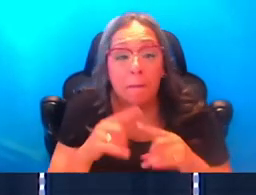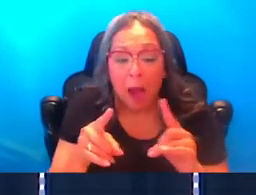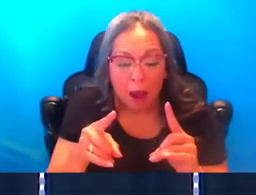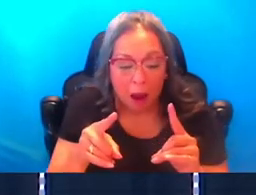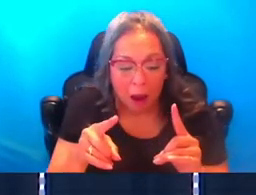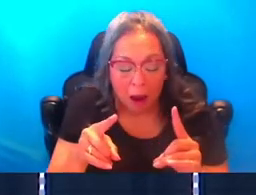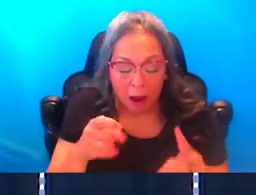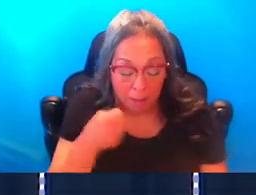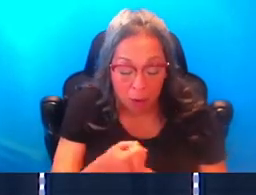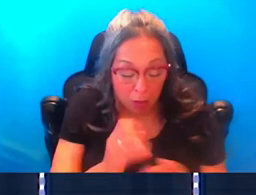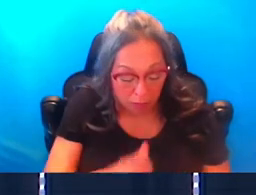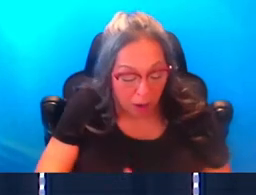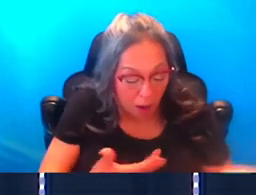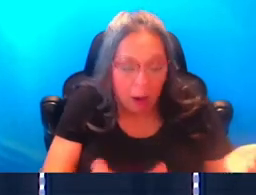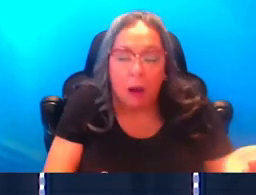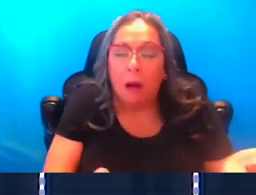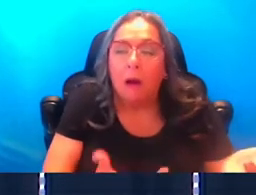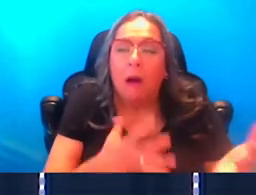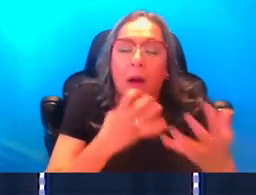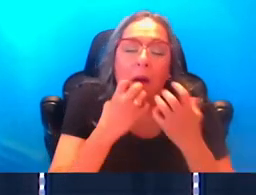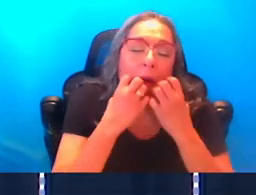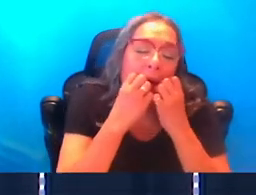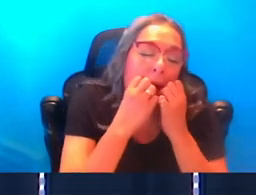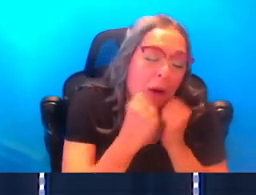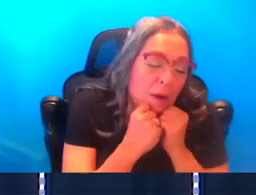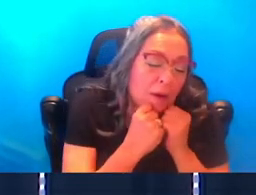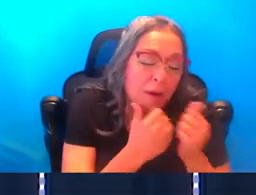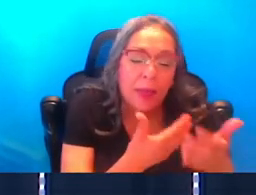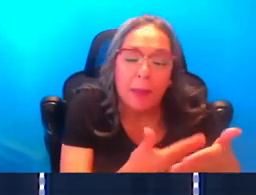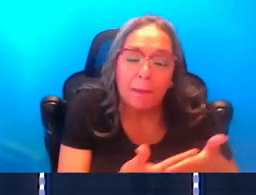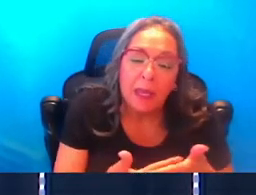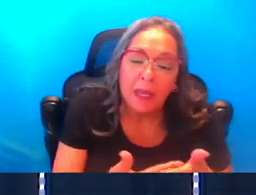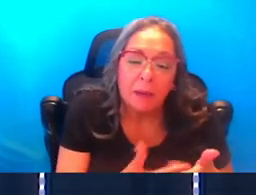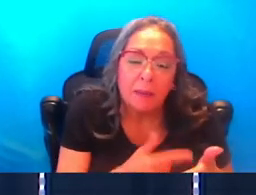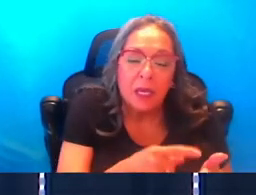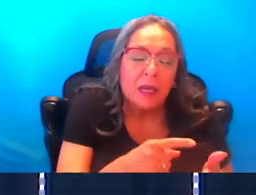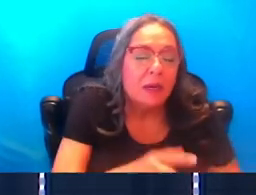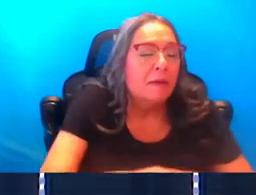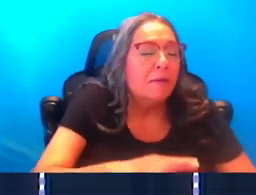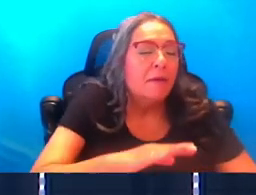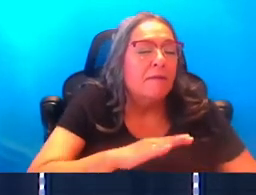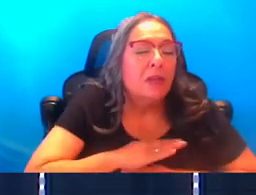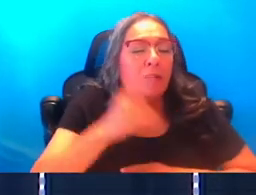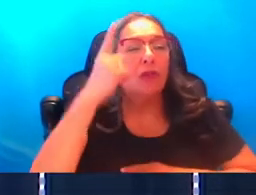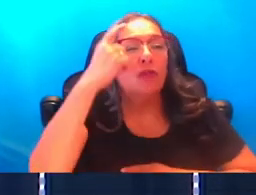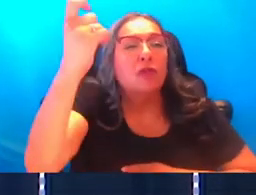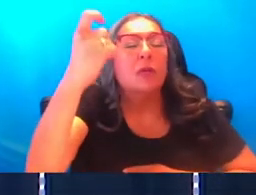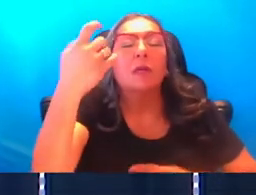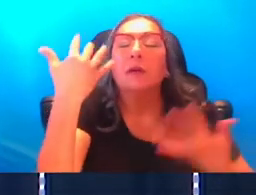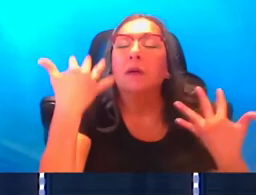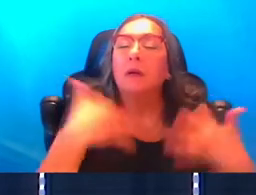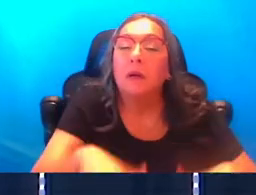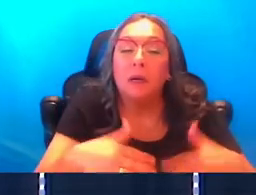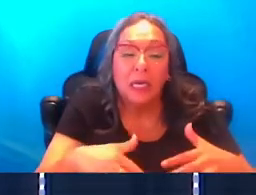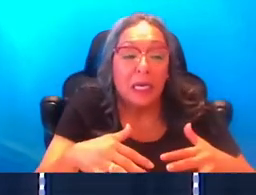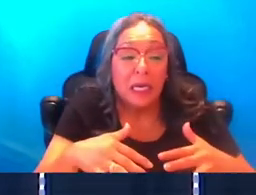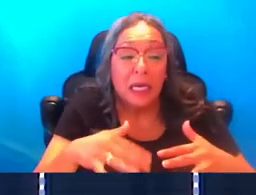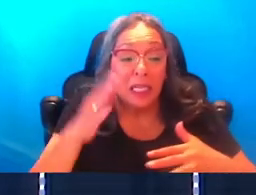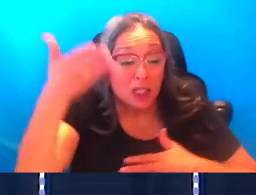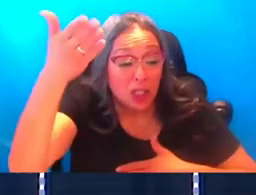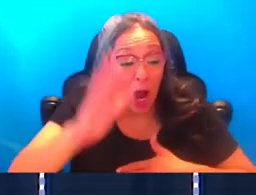adore that child. The child is not only the fulfillment of your dreams, but it's a miracle of